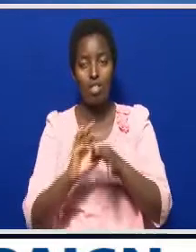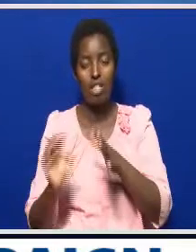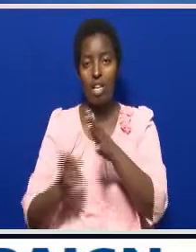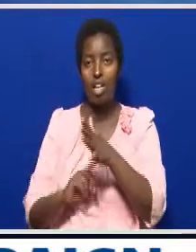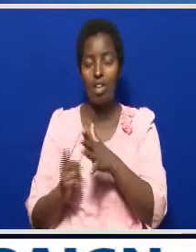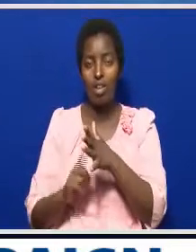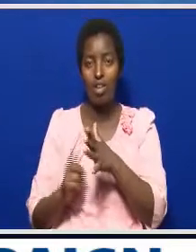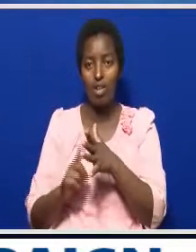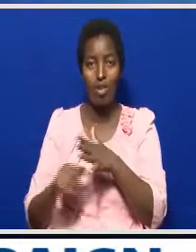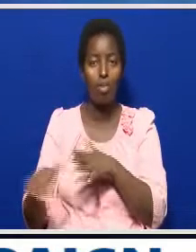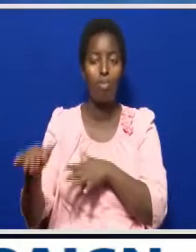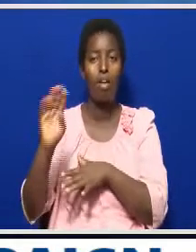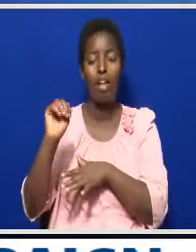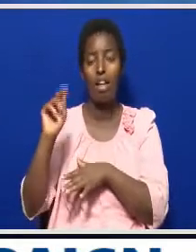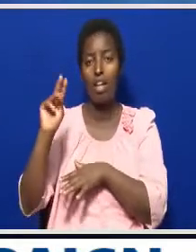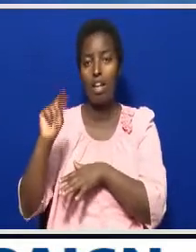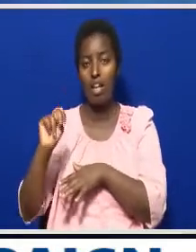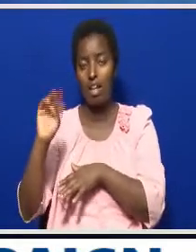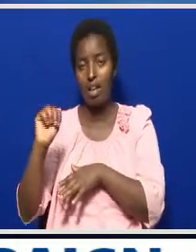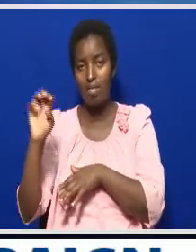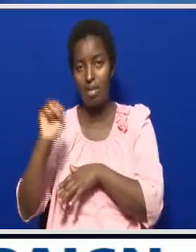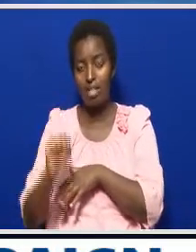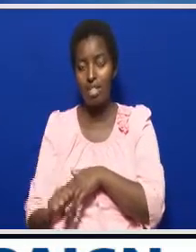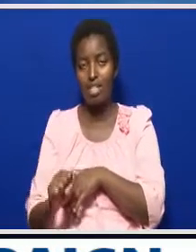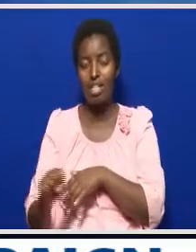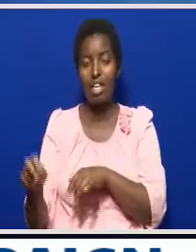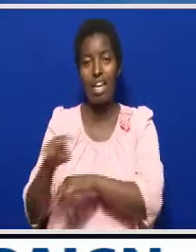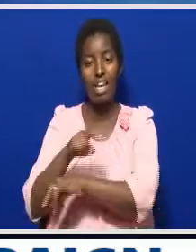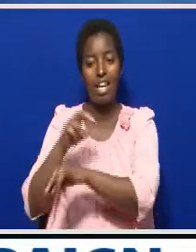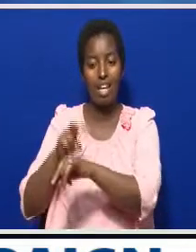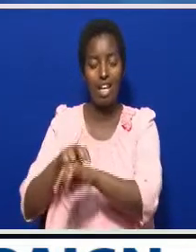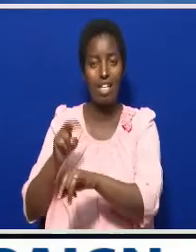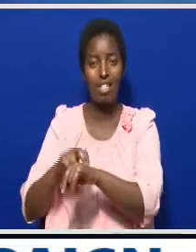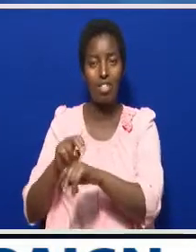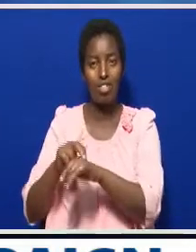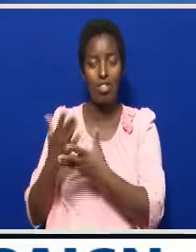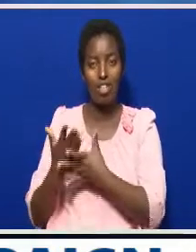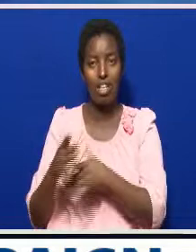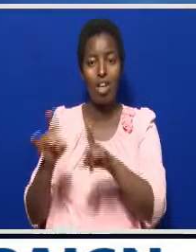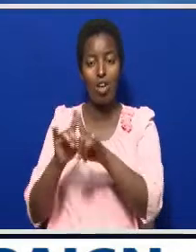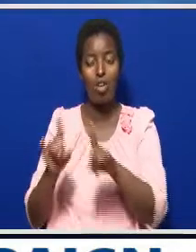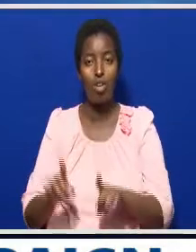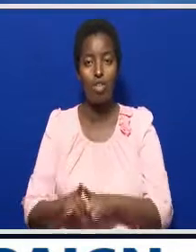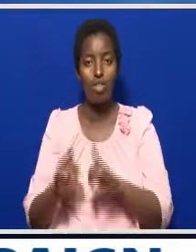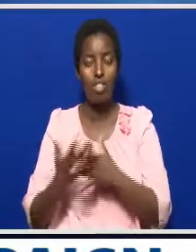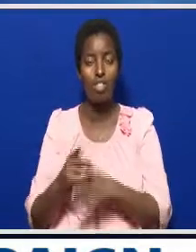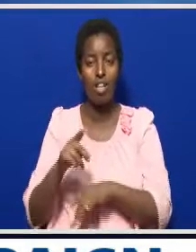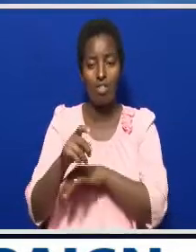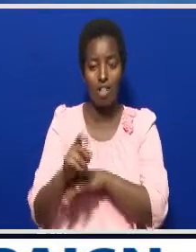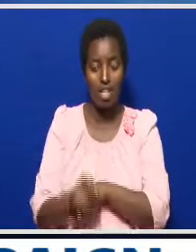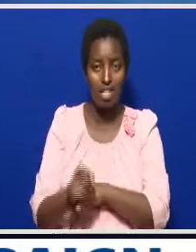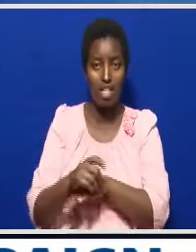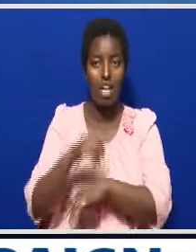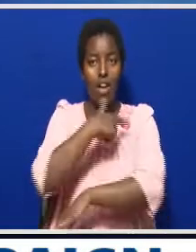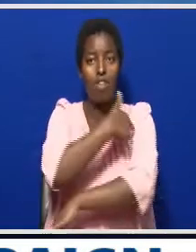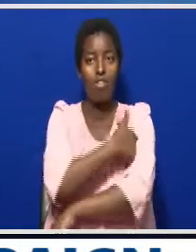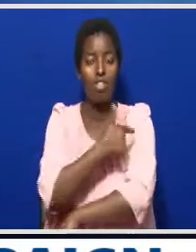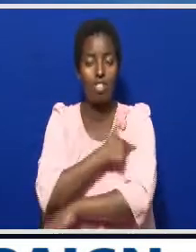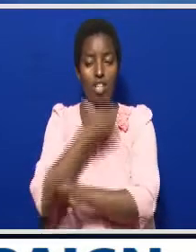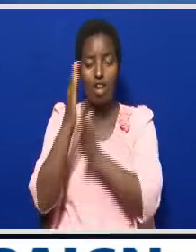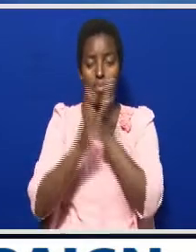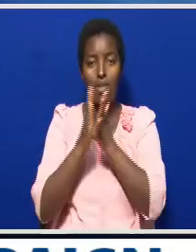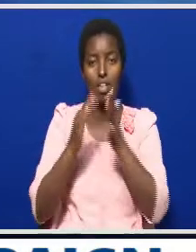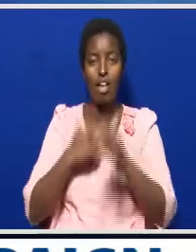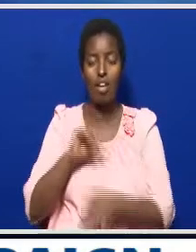Nairobi Metropolitan Services (NMS) and the National Multi-Agency Command Center. However, the vaccination program has reached up